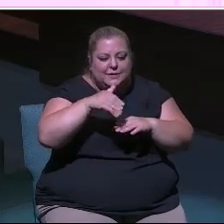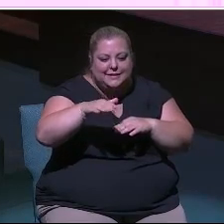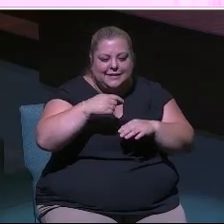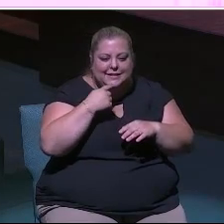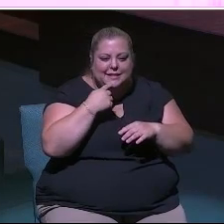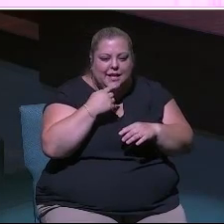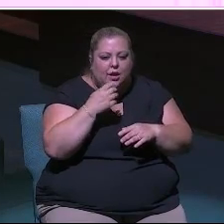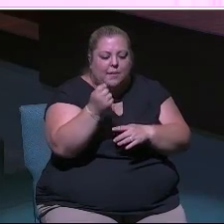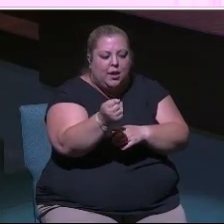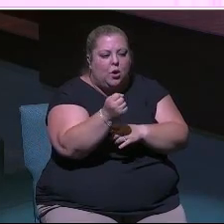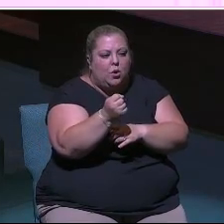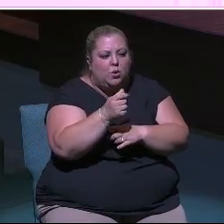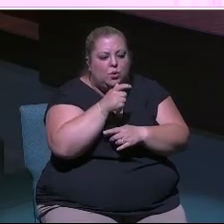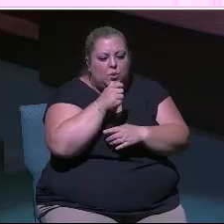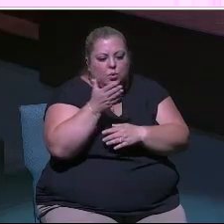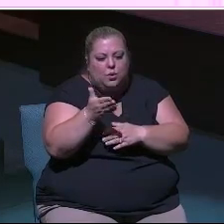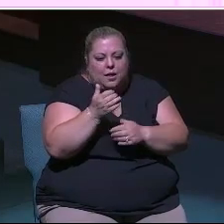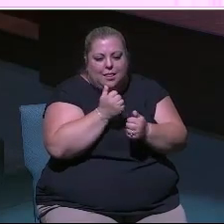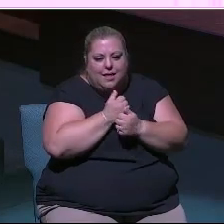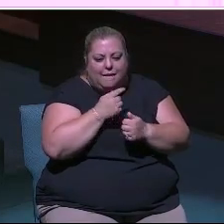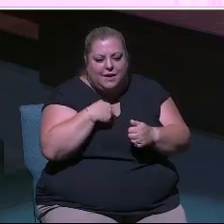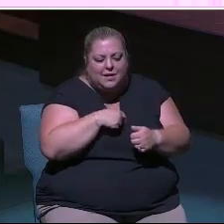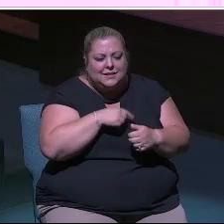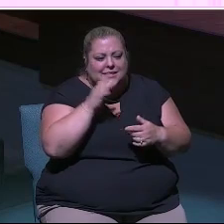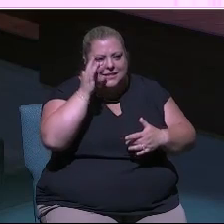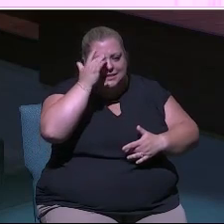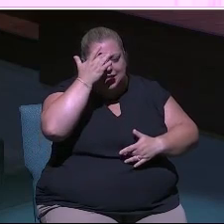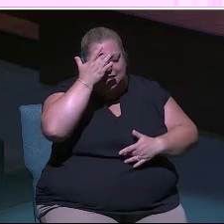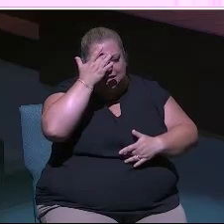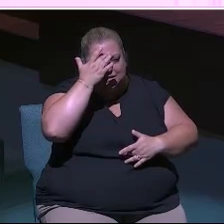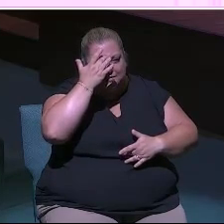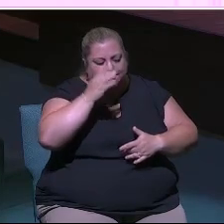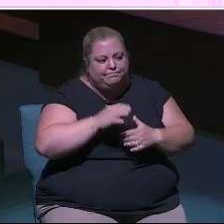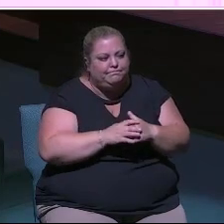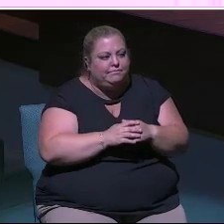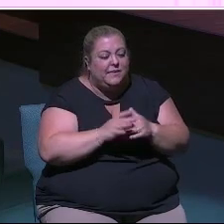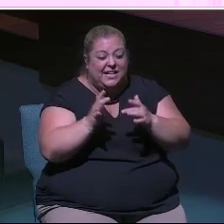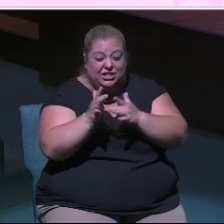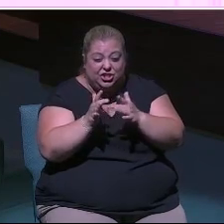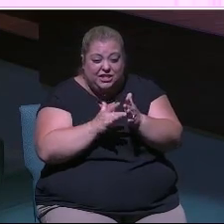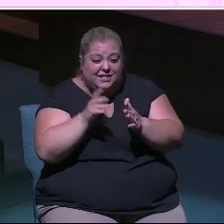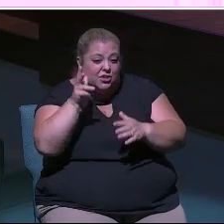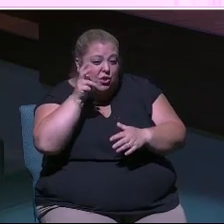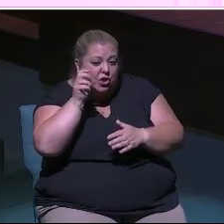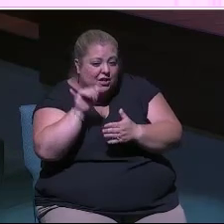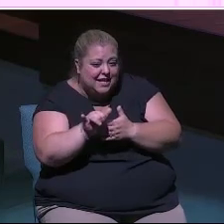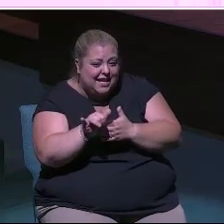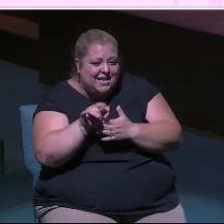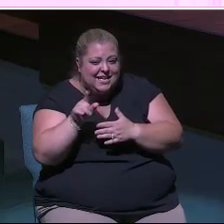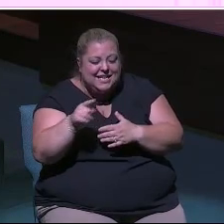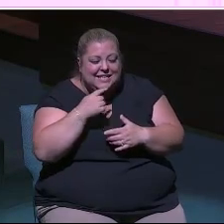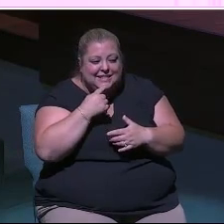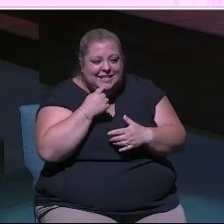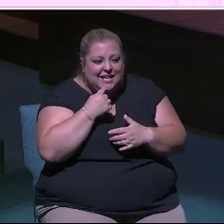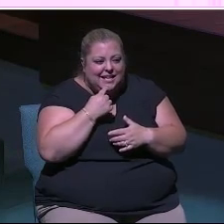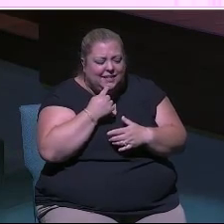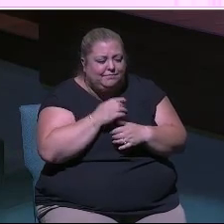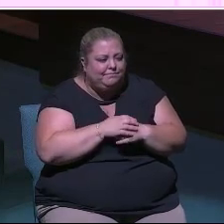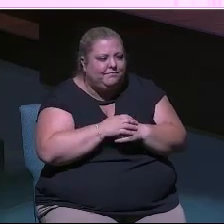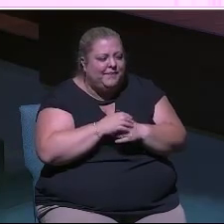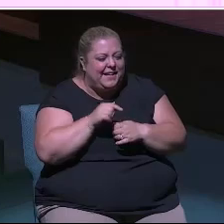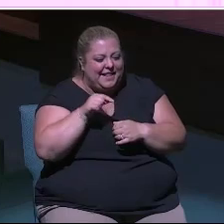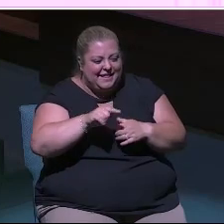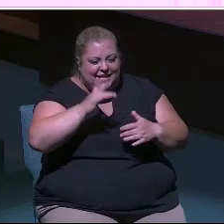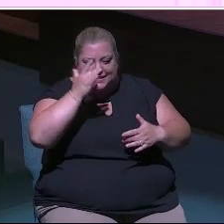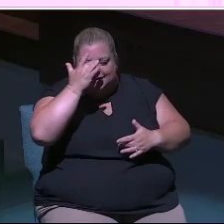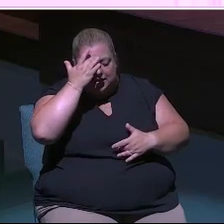he whom thou lovest is sick. When Jesus heard that, he said, this sickness